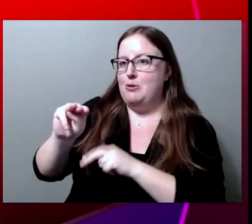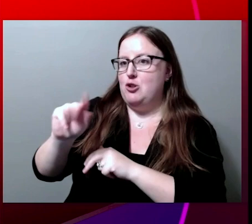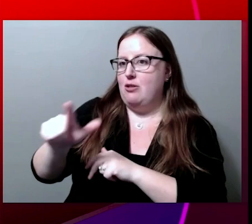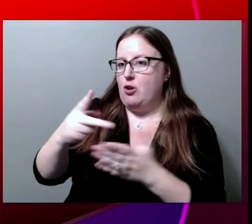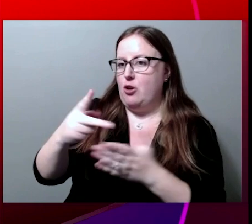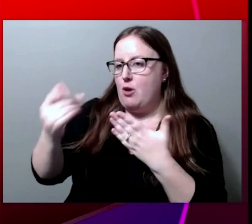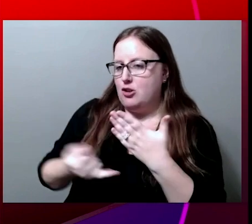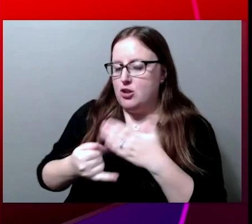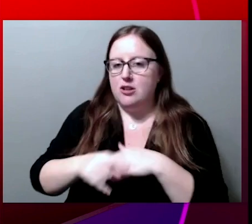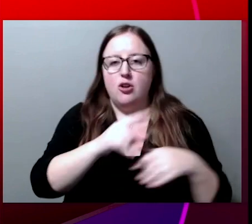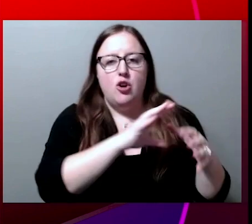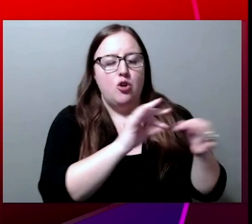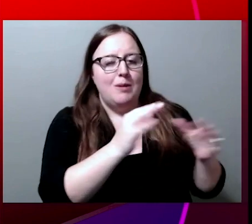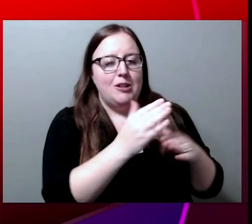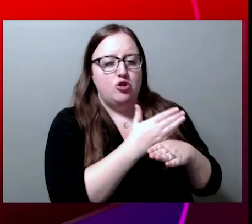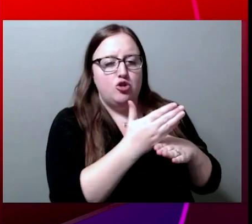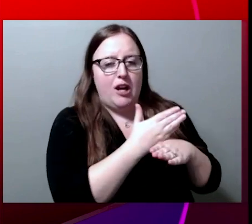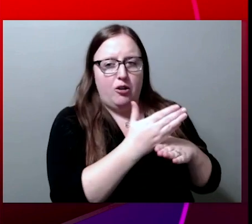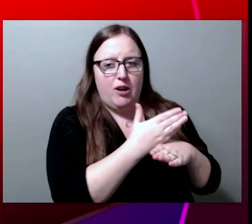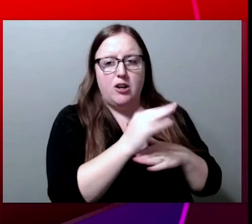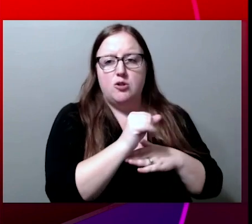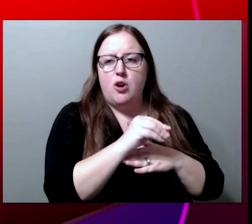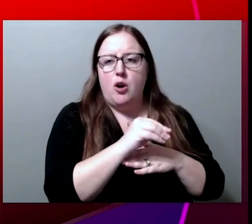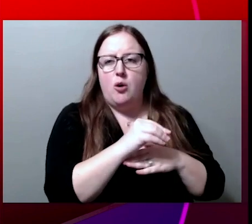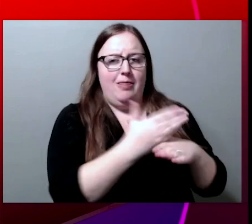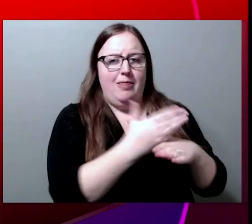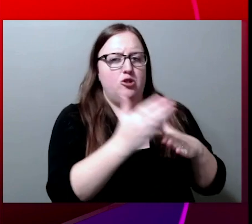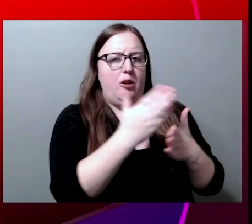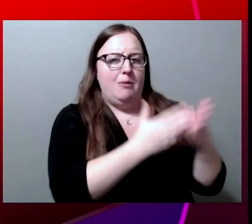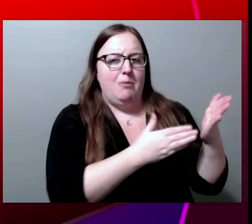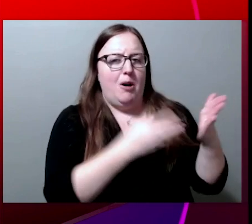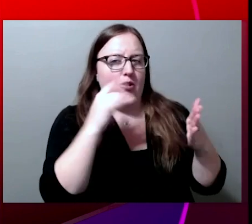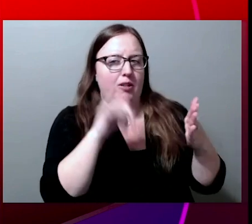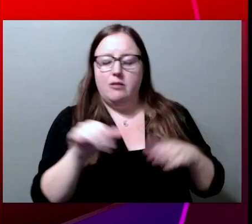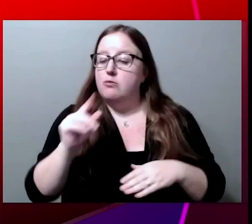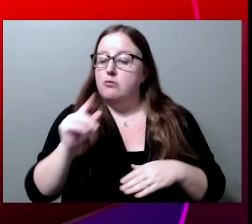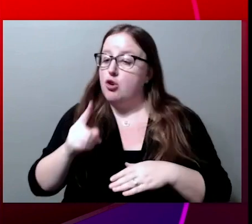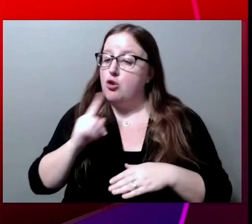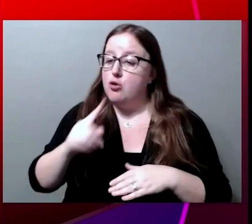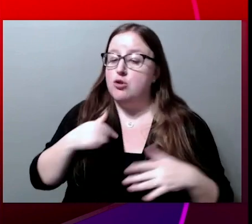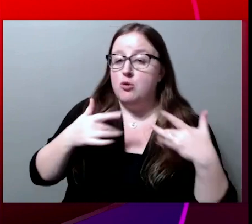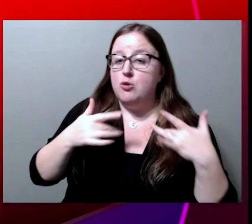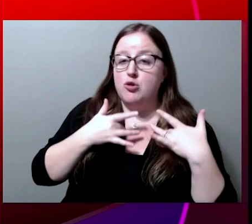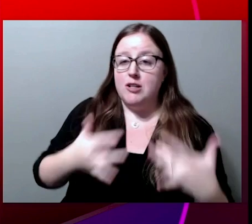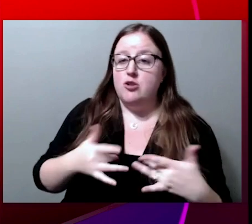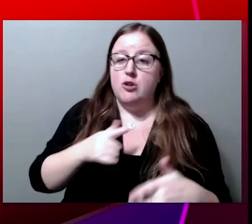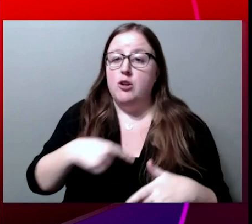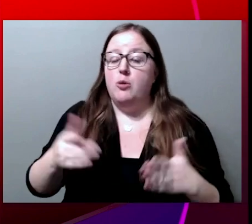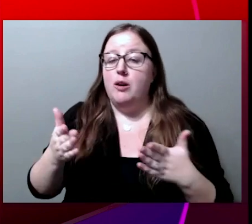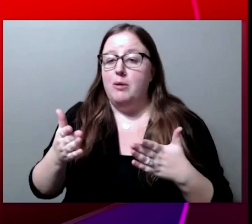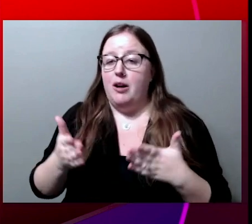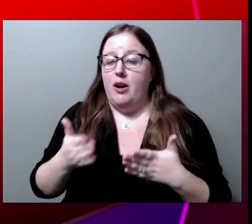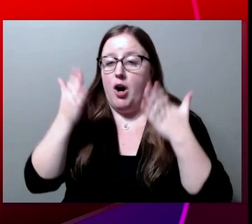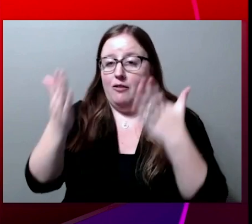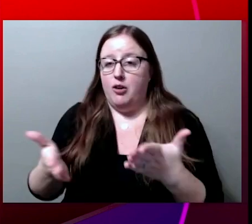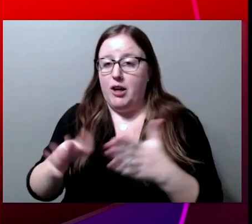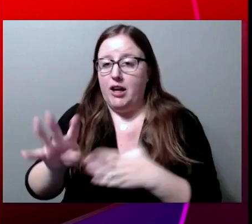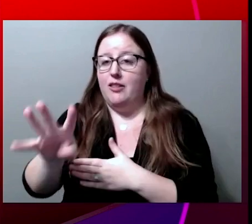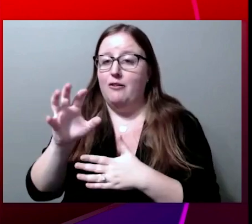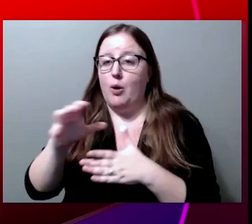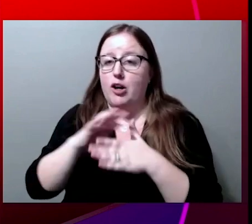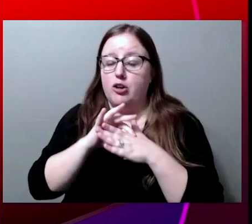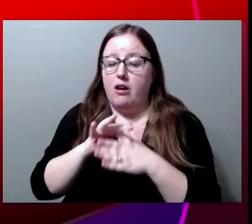So you mentioned sharing earlier on. So where does the sharing part come in? Yeah, so traditionally what we have been offering, so these 400 contents are something